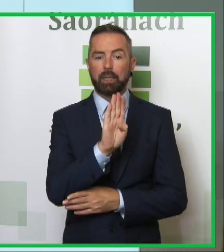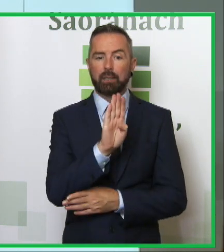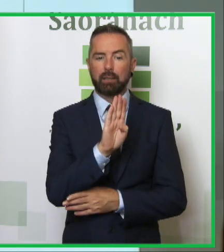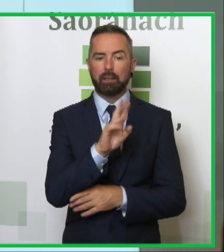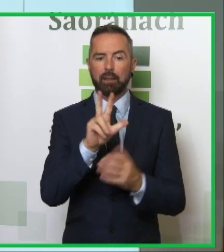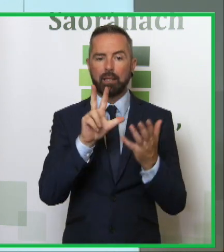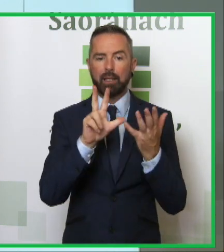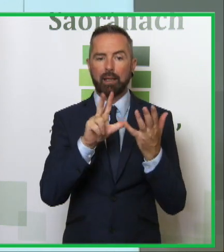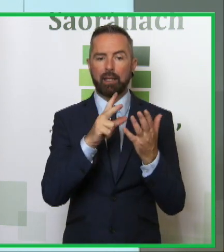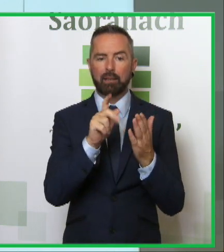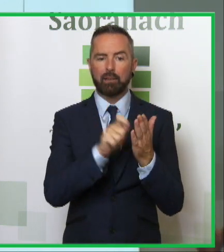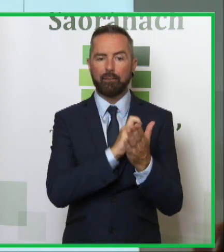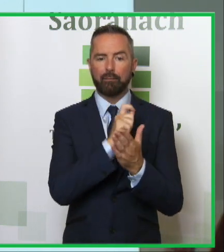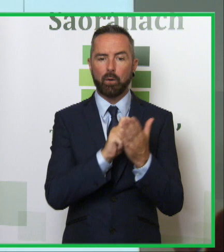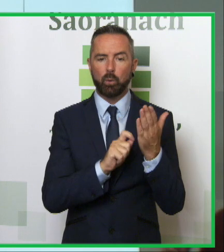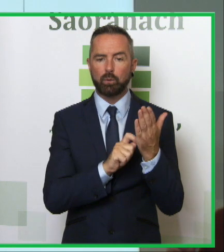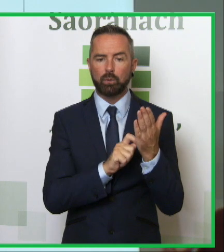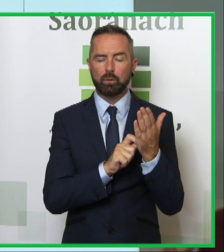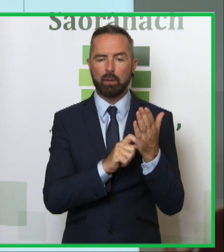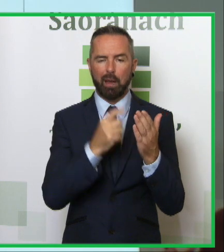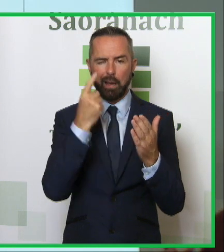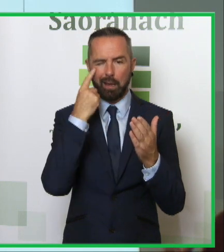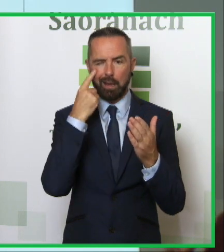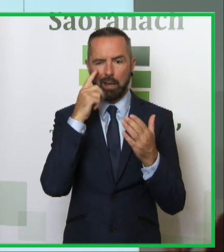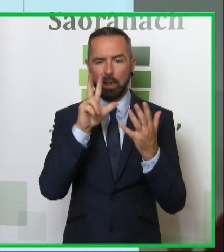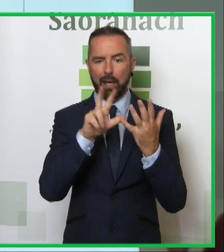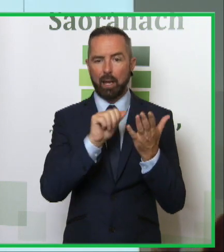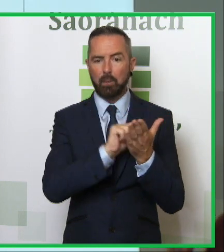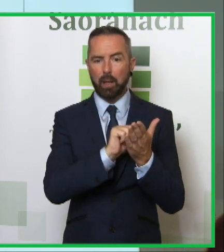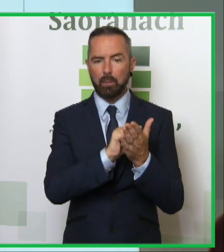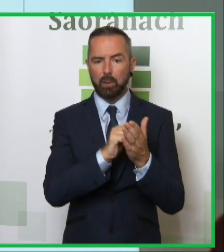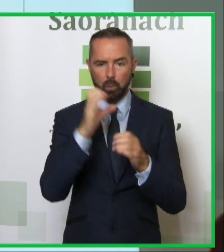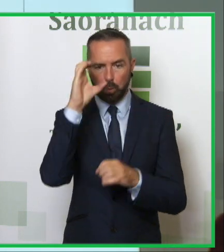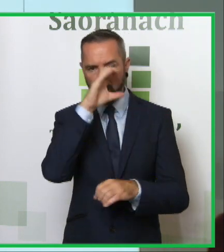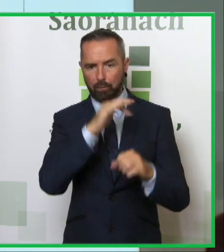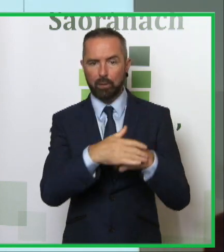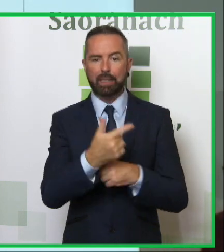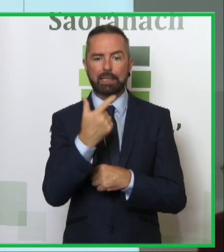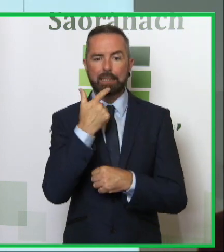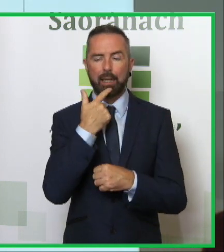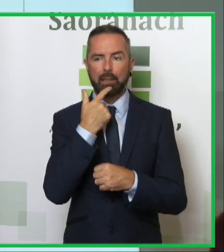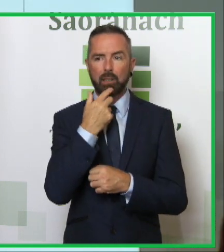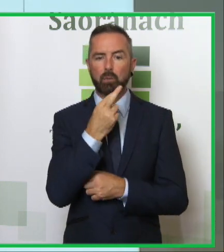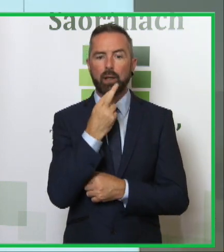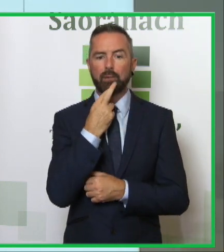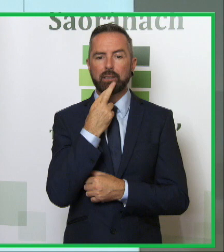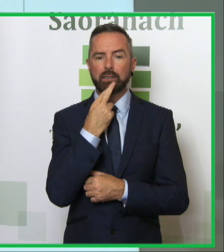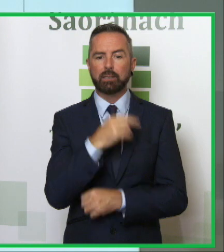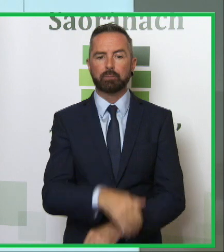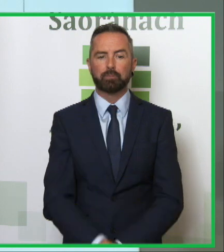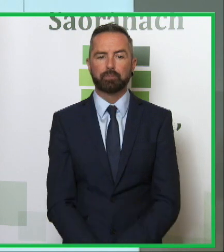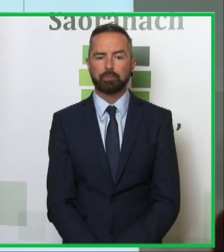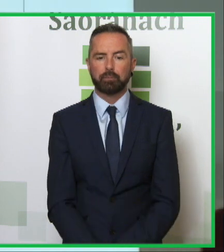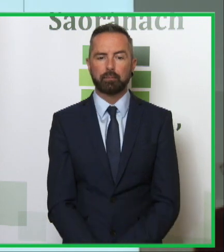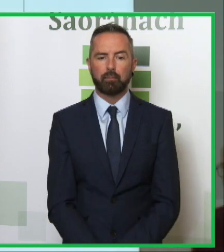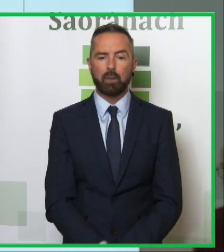8 votes, and we look at those 8 papers and we look for the second preferences on them. So on the